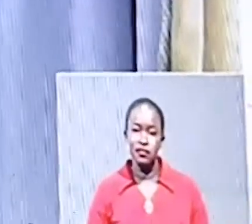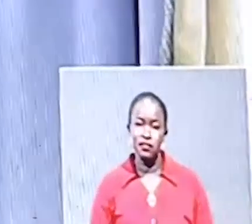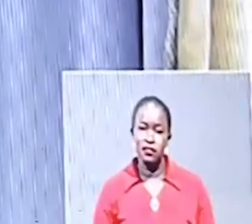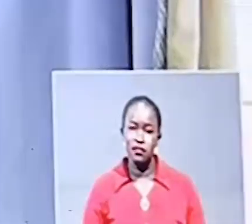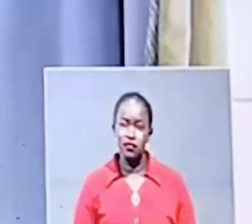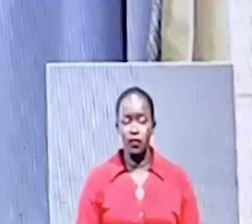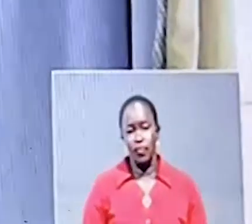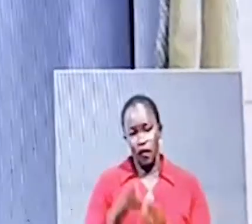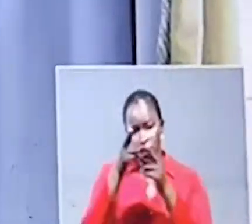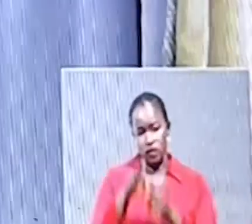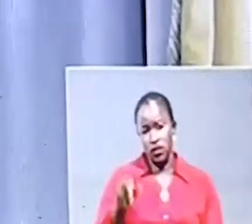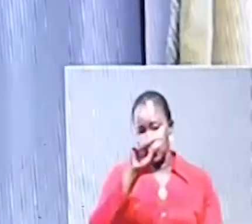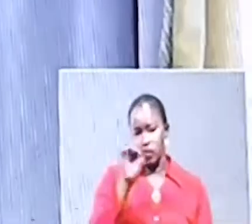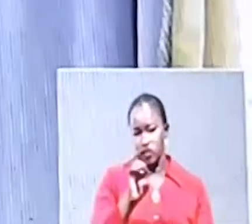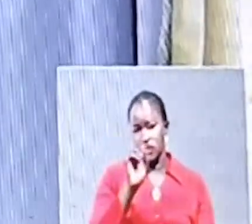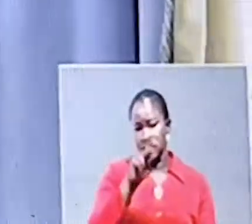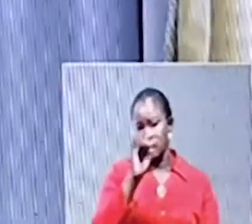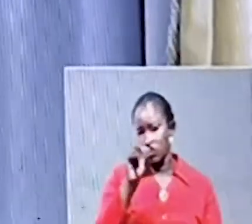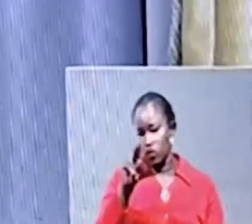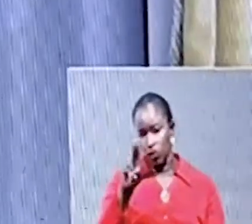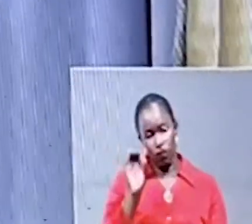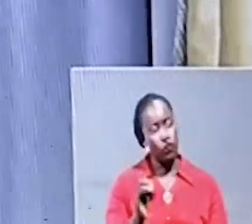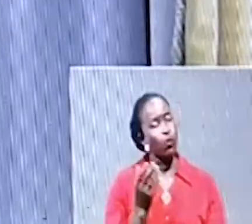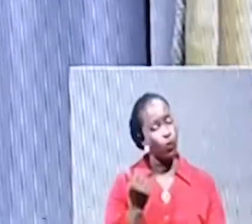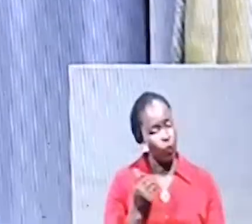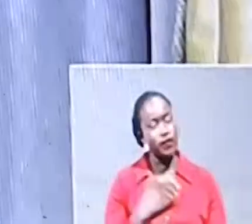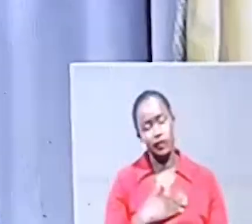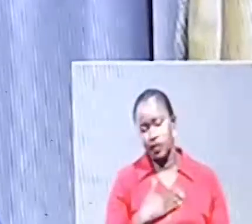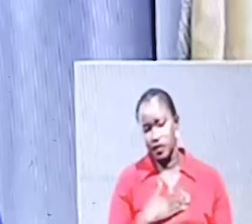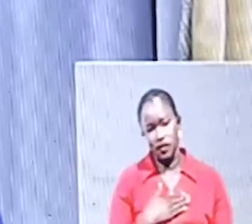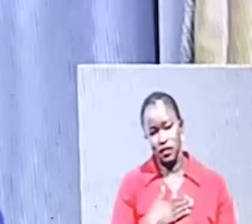Honorable Seshkubo, wait please, wait.